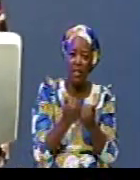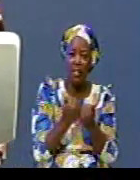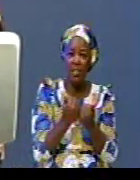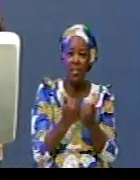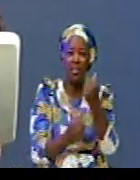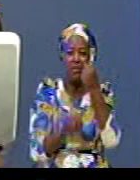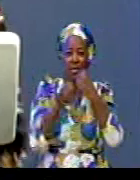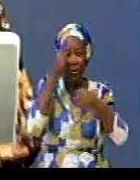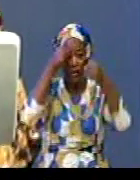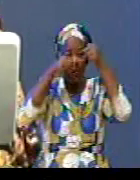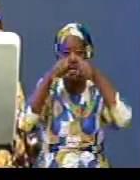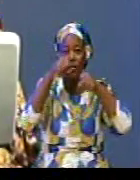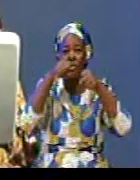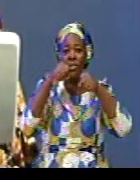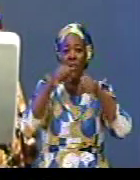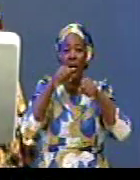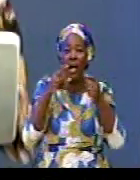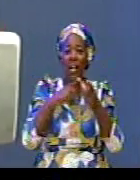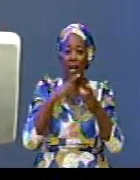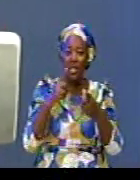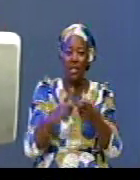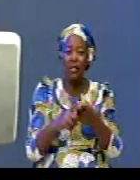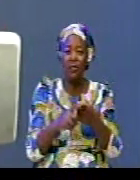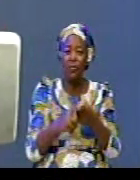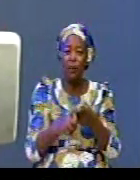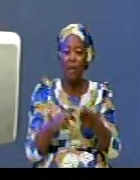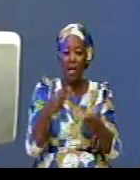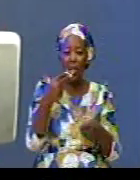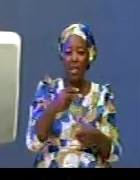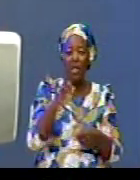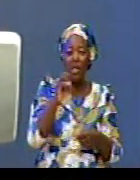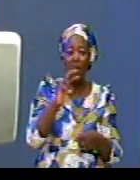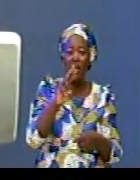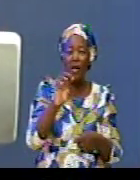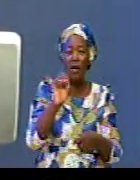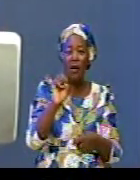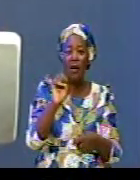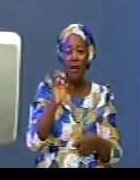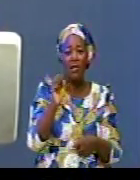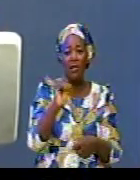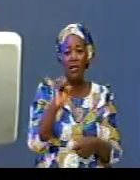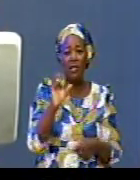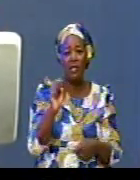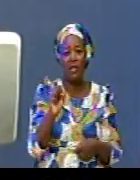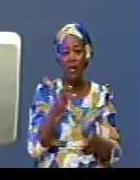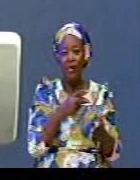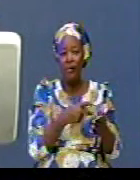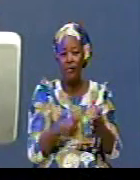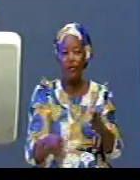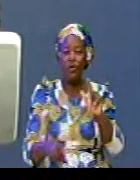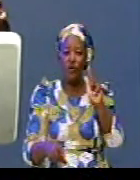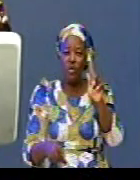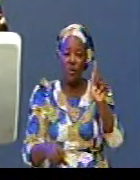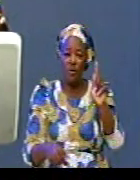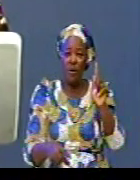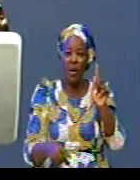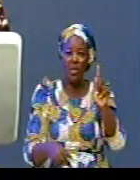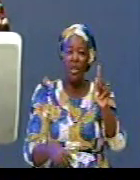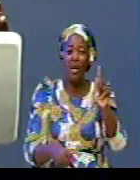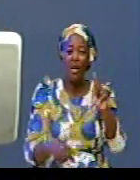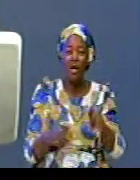wrath, strife, seditions, heresies. Verse 21.